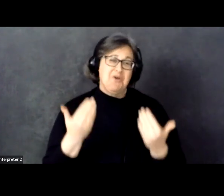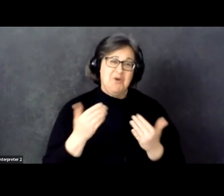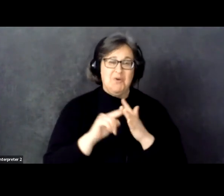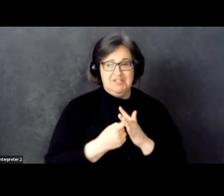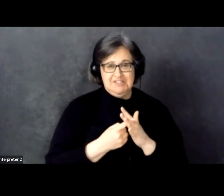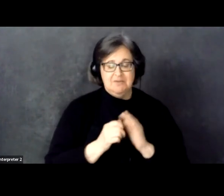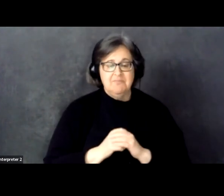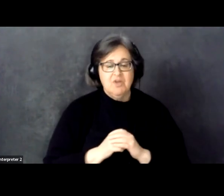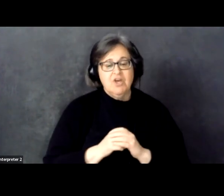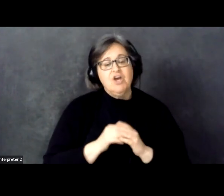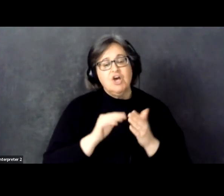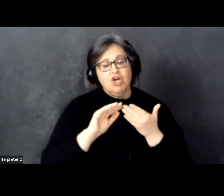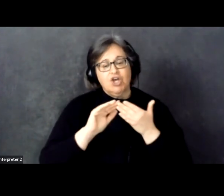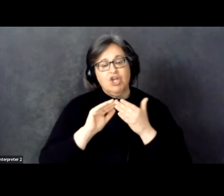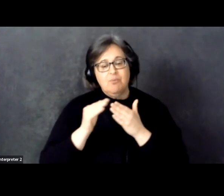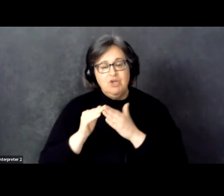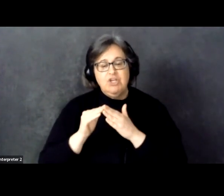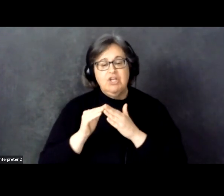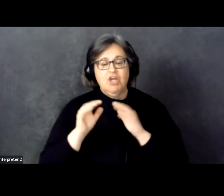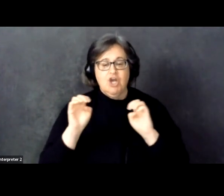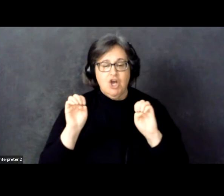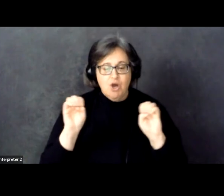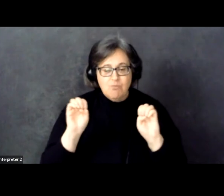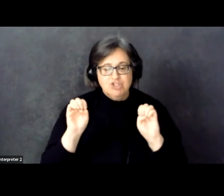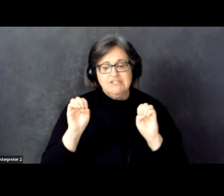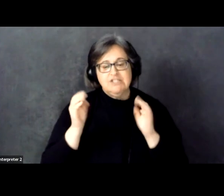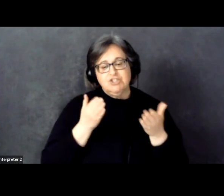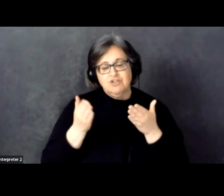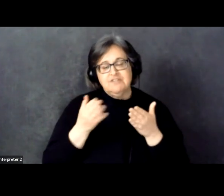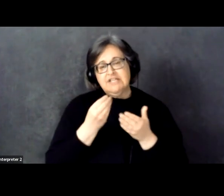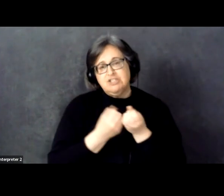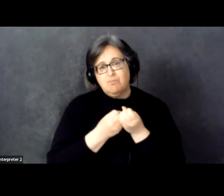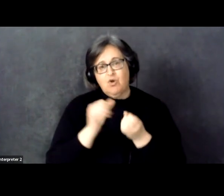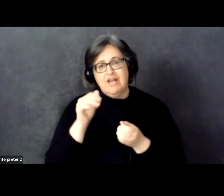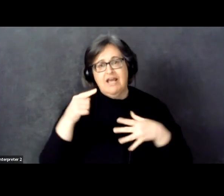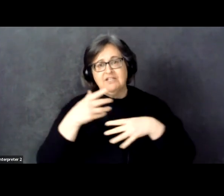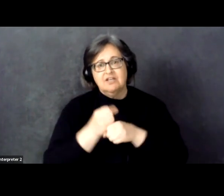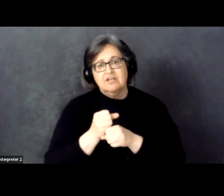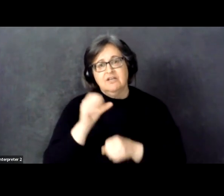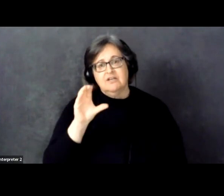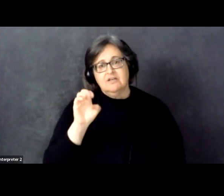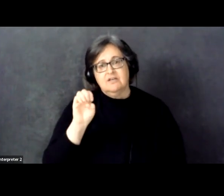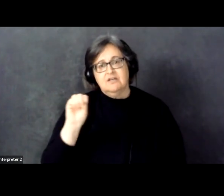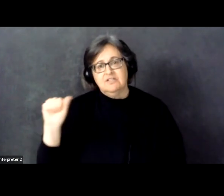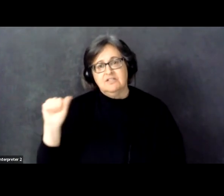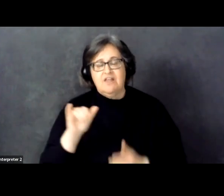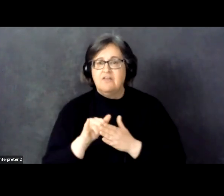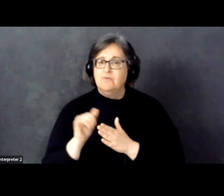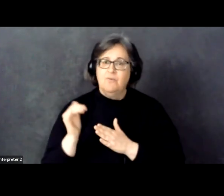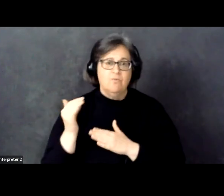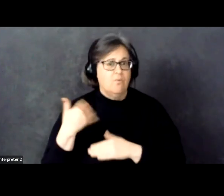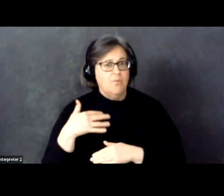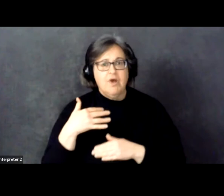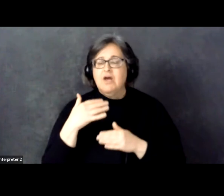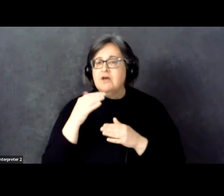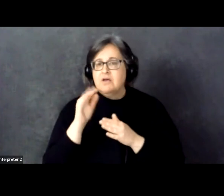Community Emergency Services and Support Act, otherwise known as CESSA, is a landmark bill made possible by the leadership